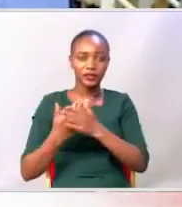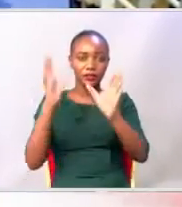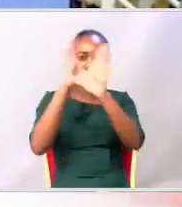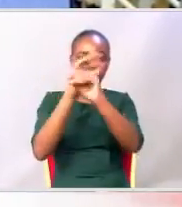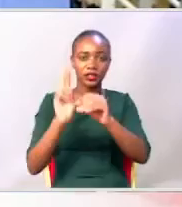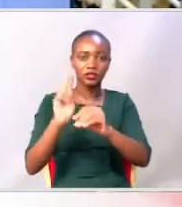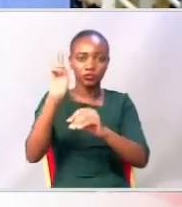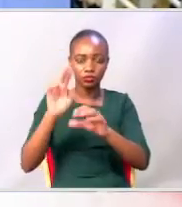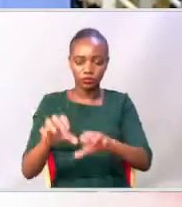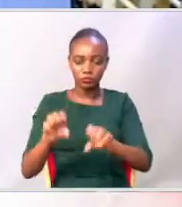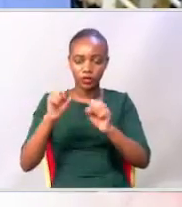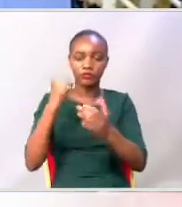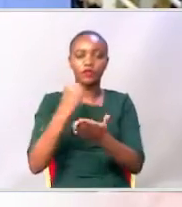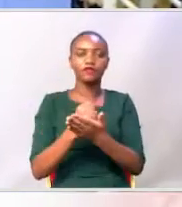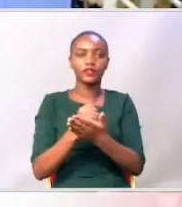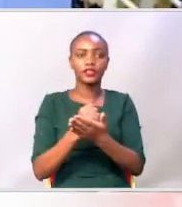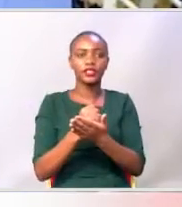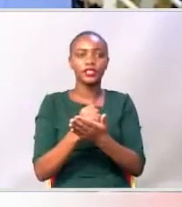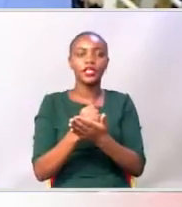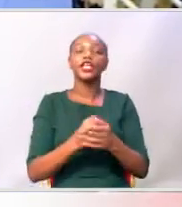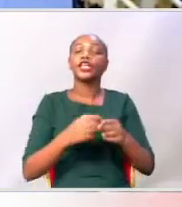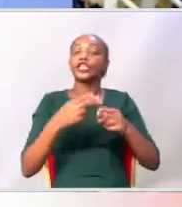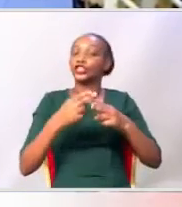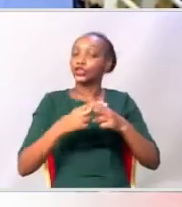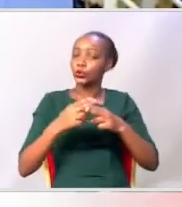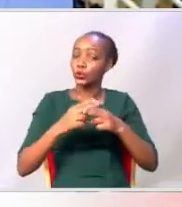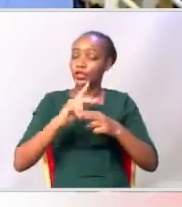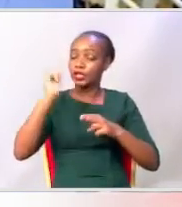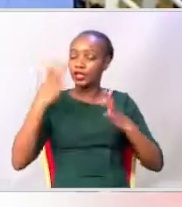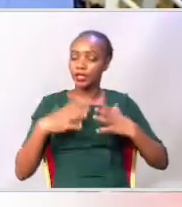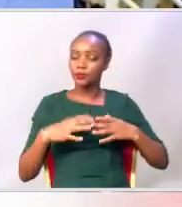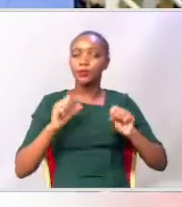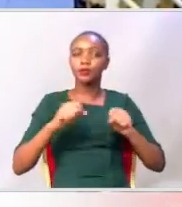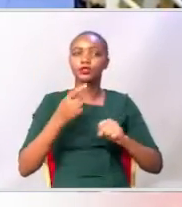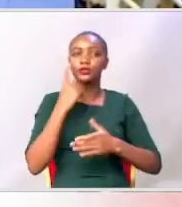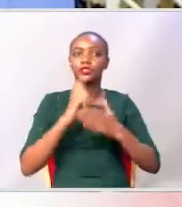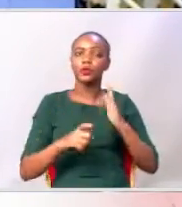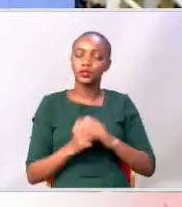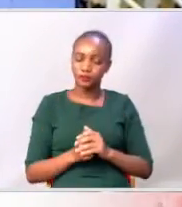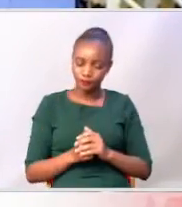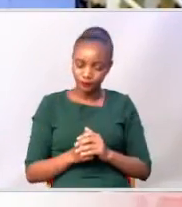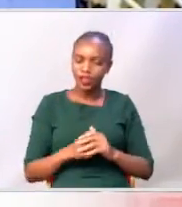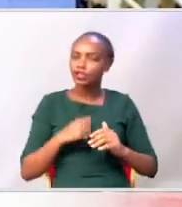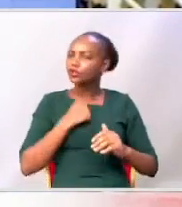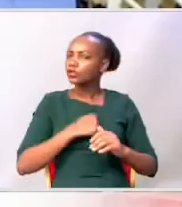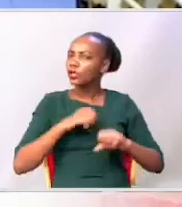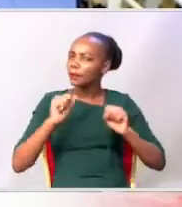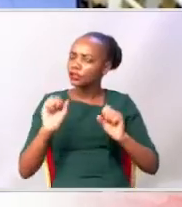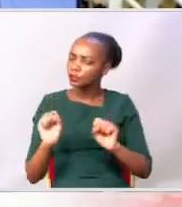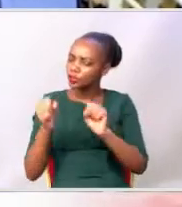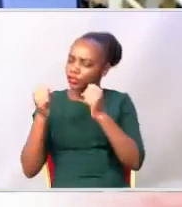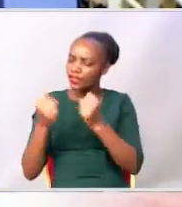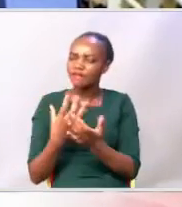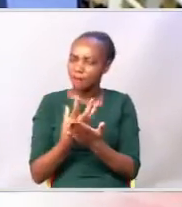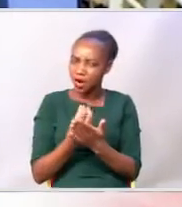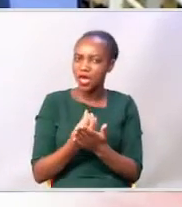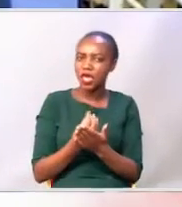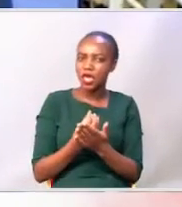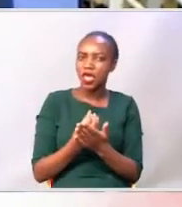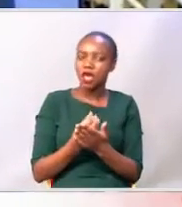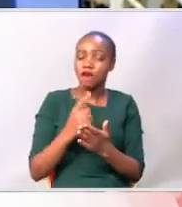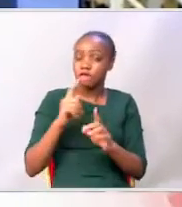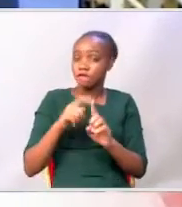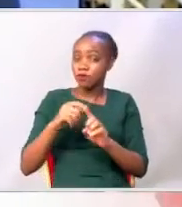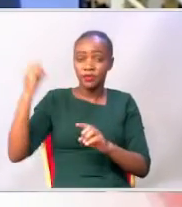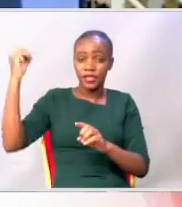uongozi. Kenya sasa pia. Very soon, Kenyans will save a few shillings from what they have been spending on electricity. This is according